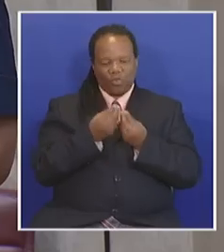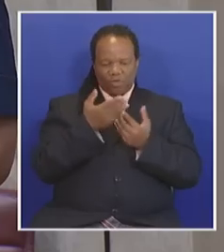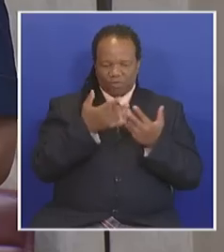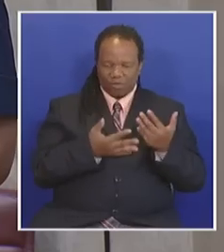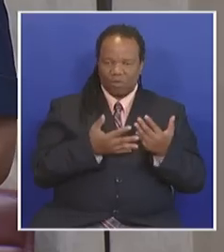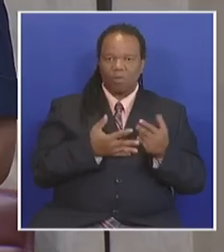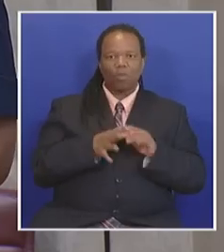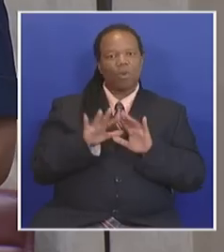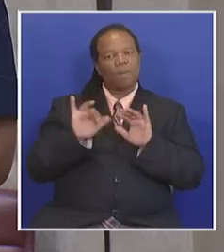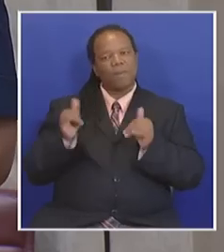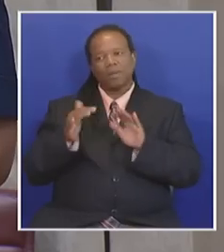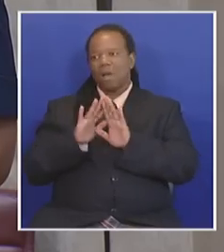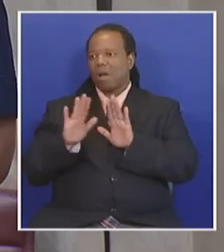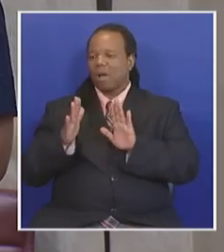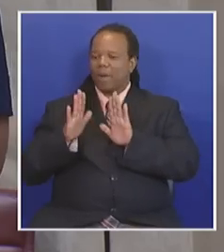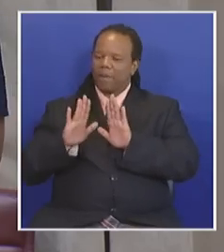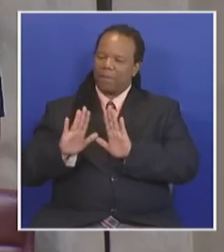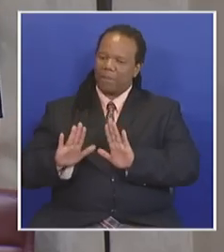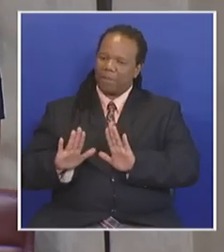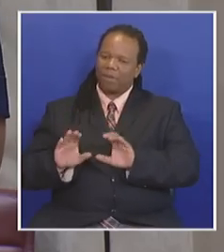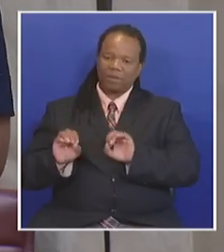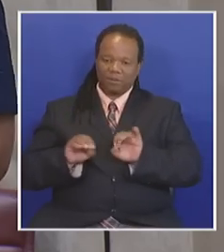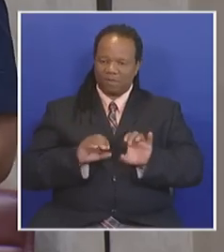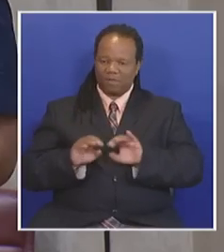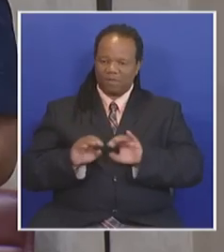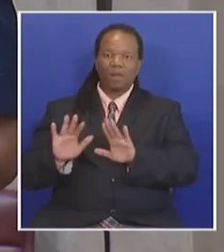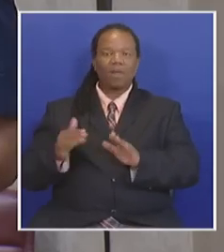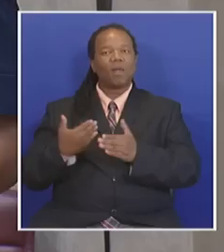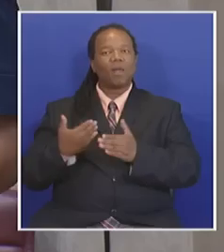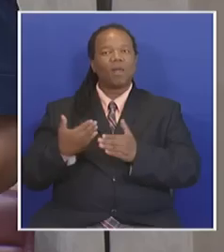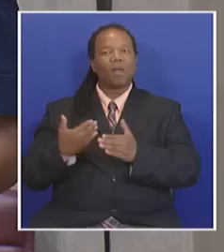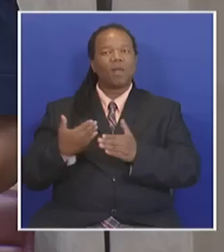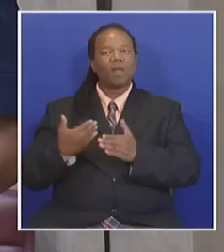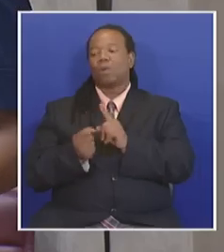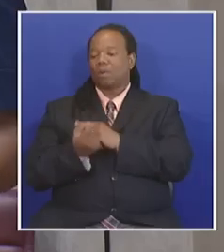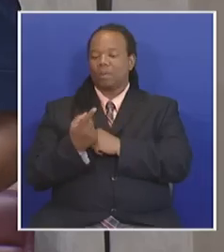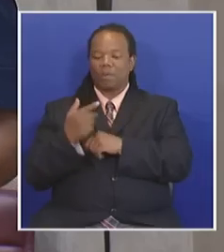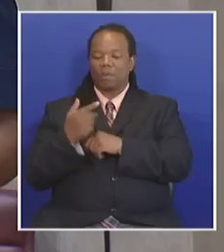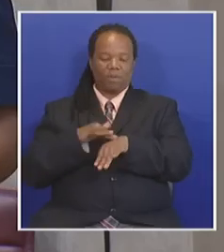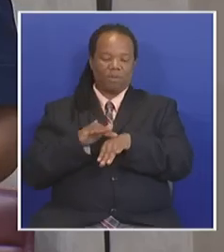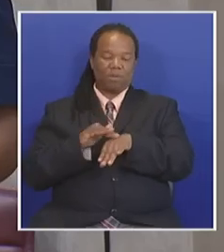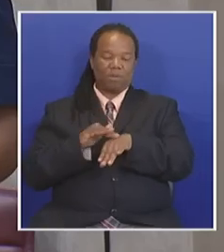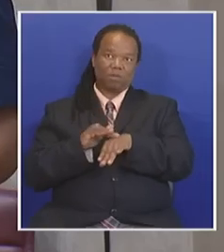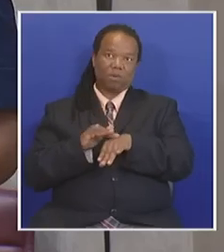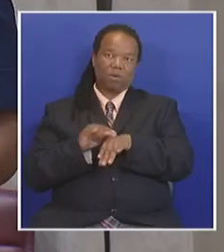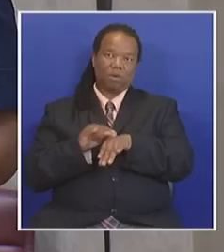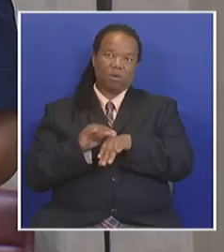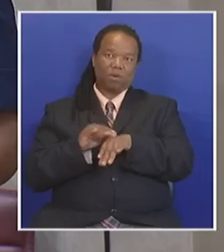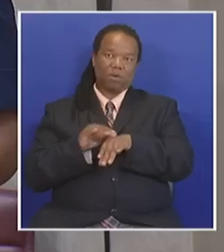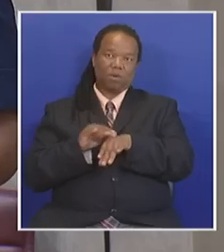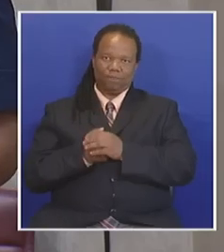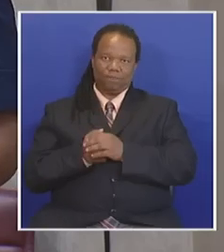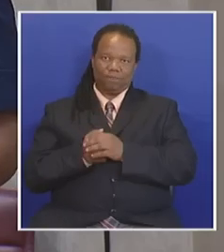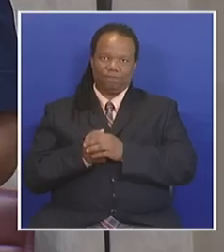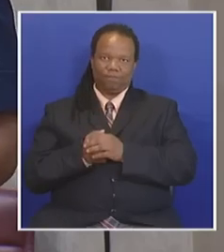we heal our wounds inflicted on all our people by racial monstrosities. We have a